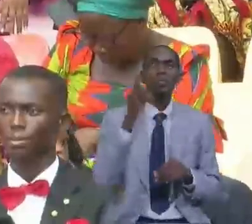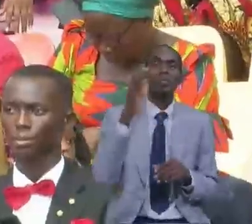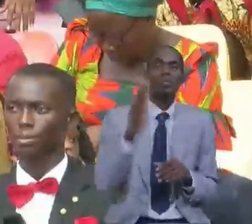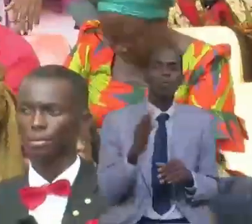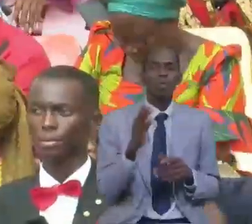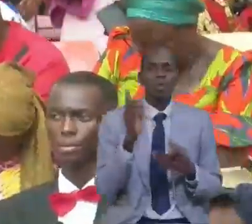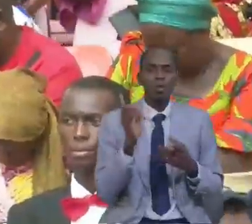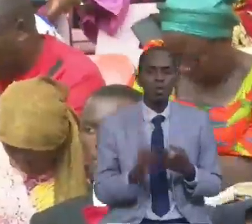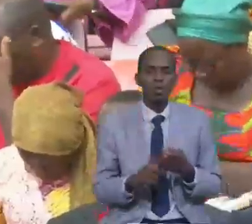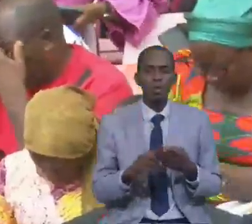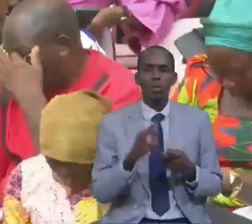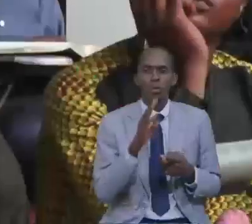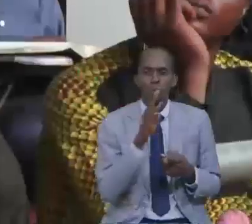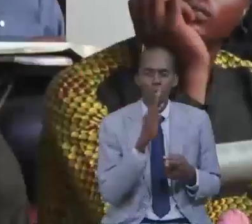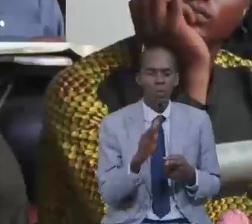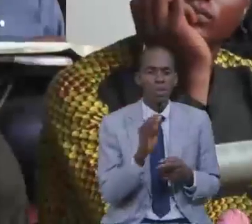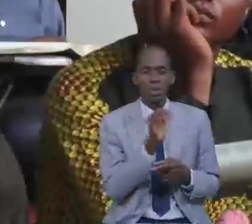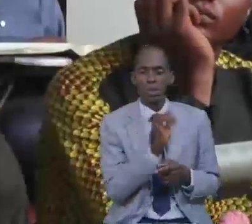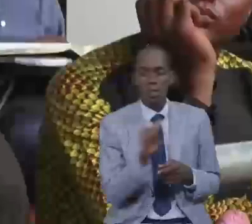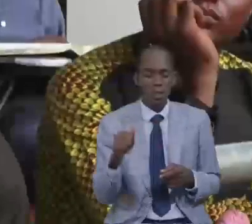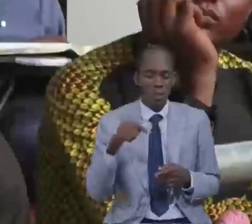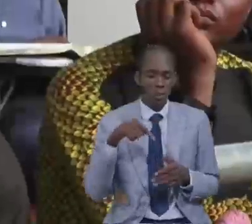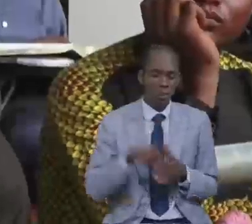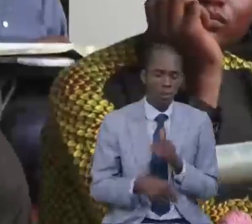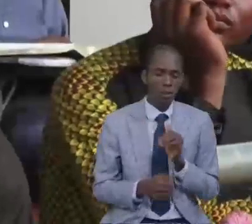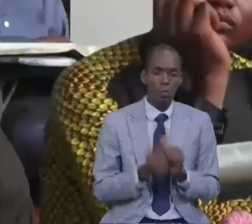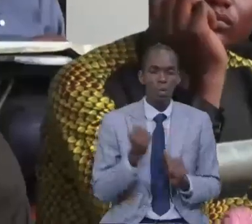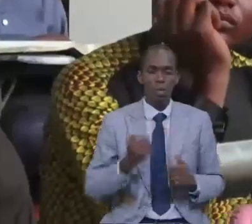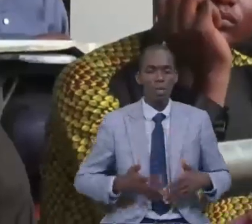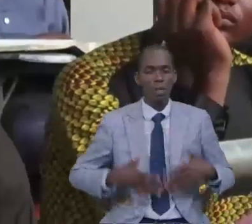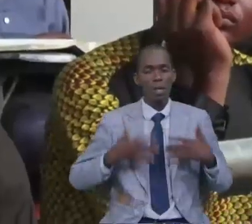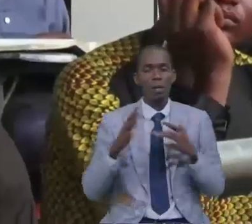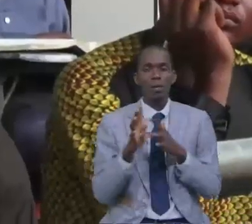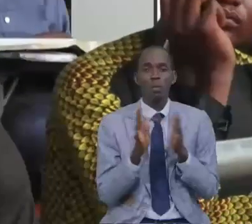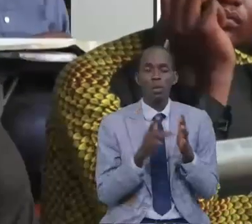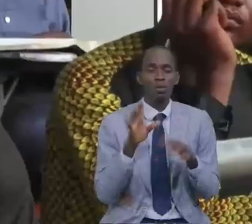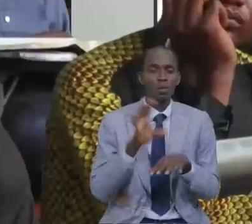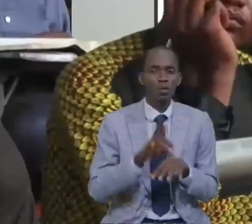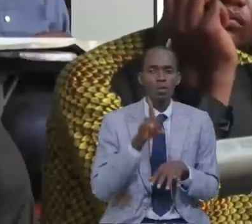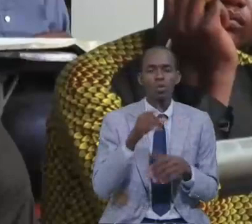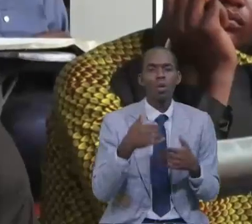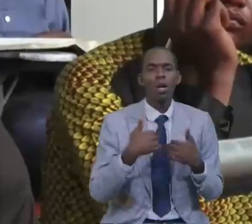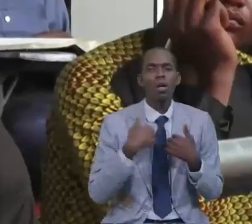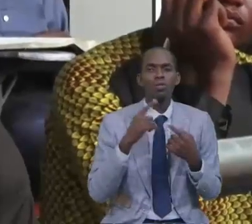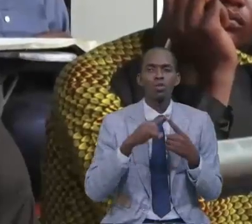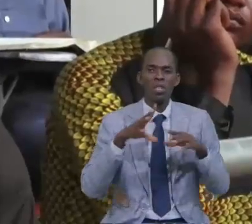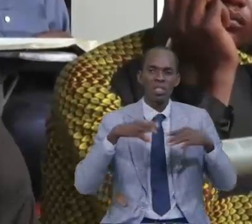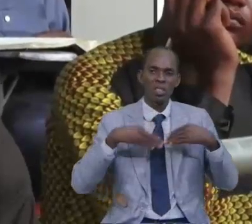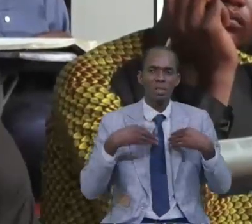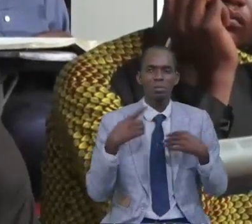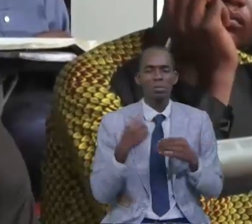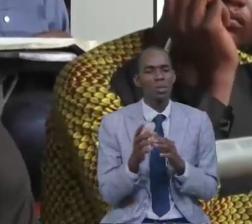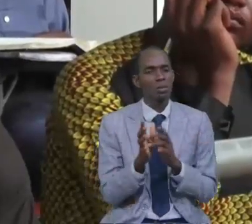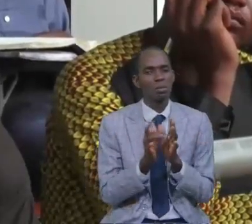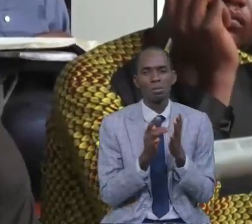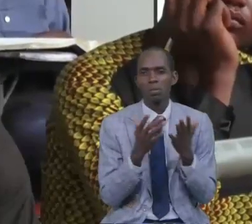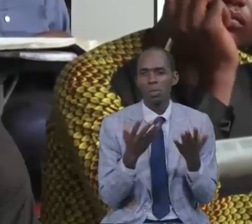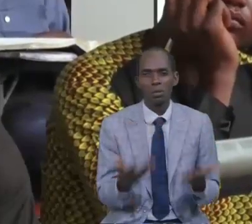the Bible, believe the Bible, embrace the Bible. We're not looking